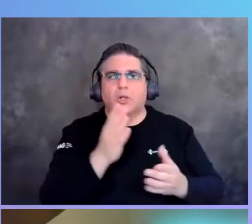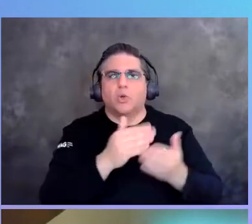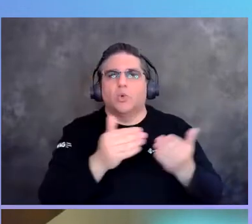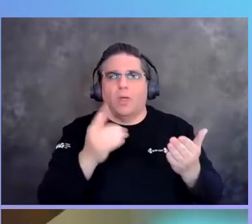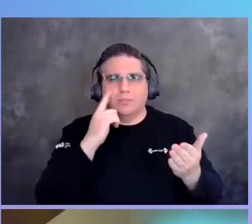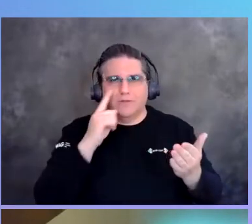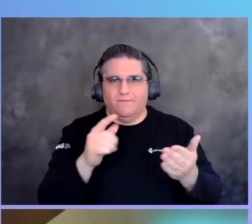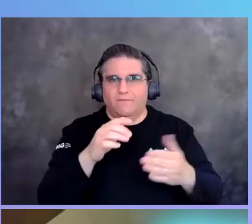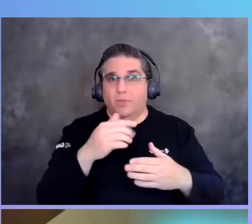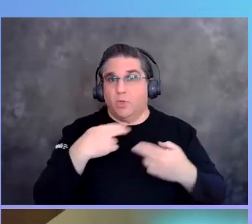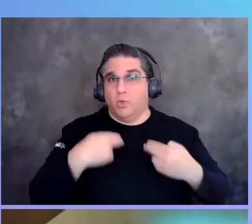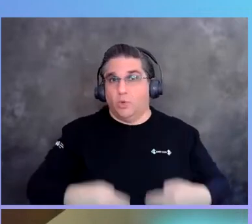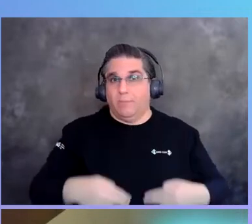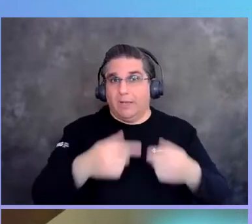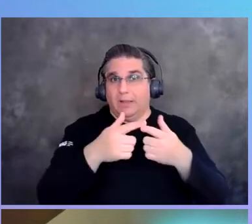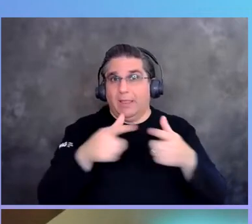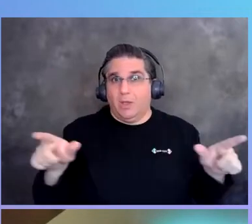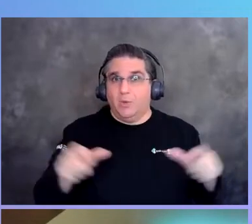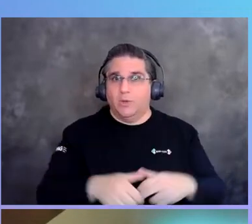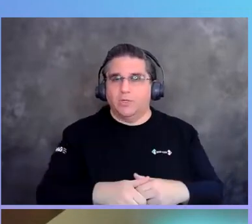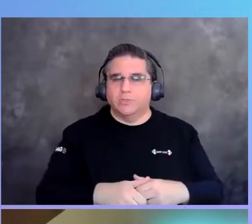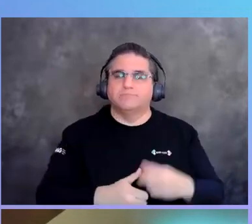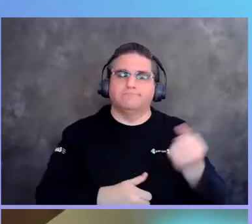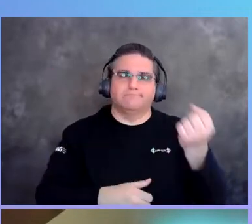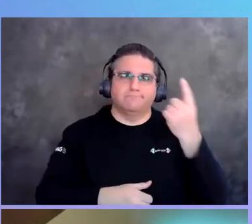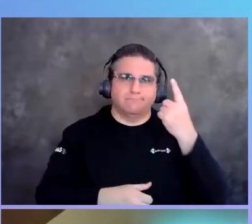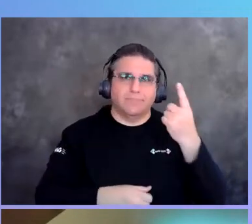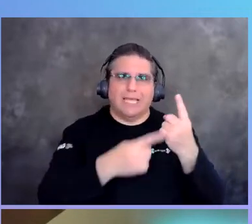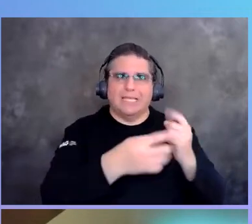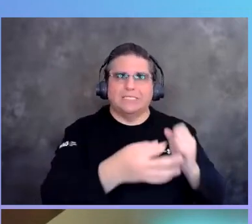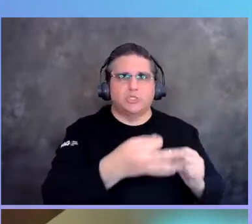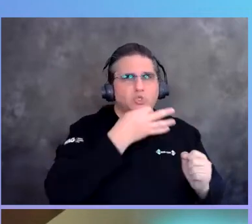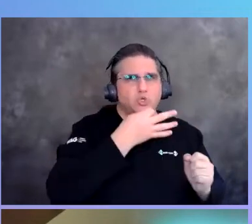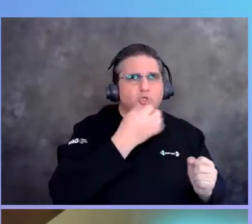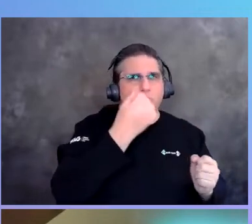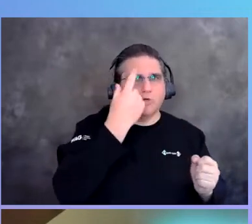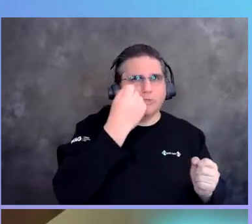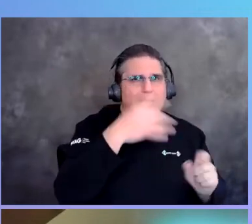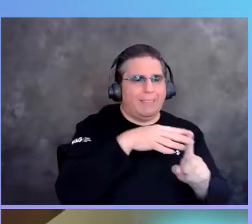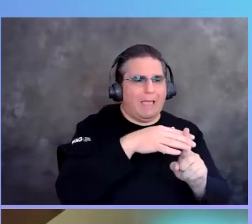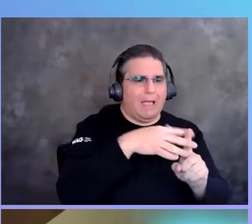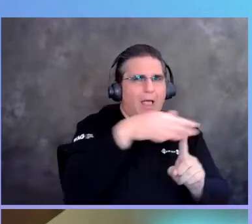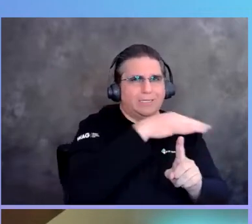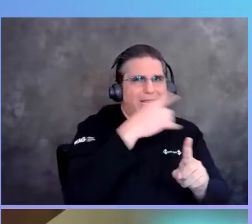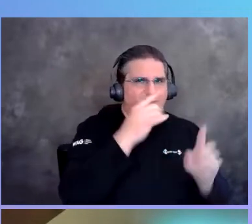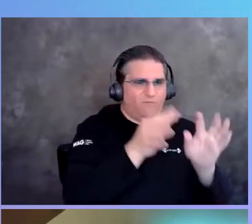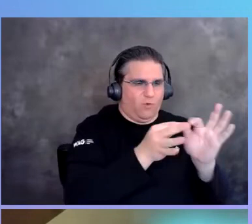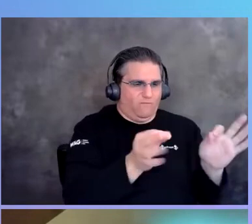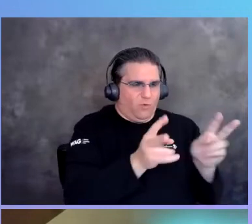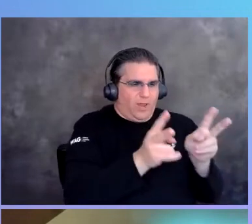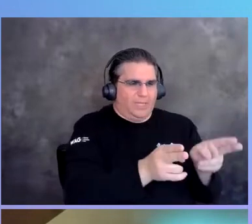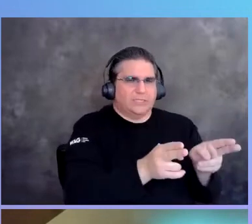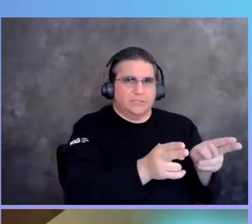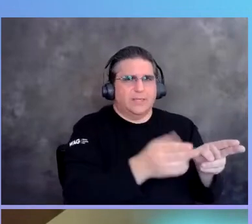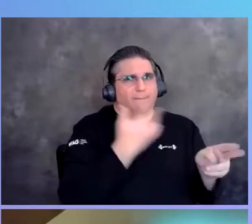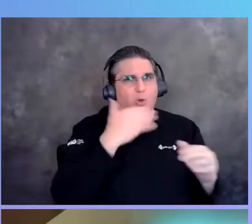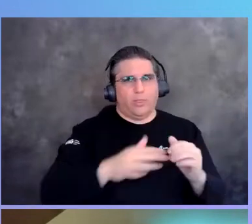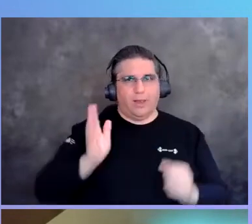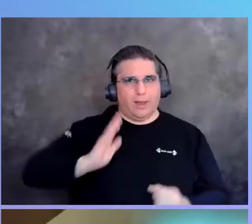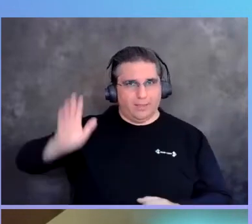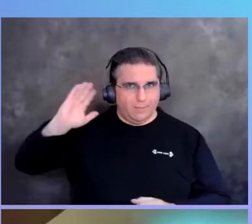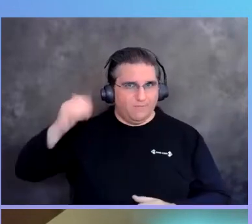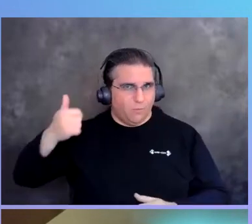very good at understanding and explaining the context that phrases appear in, much better than anything we've seen before. And we've